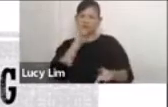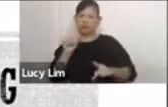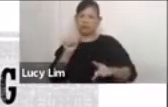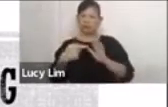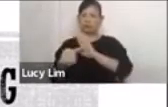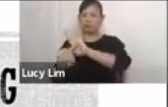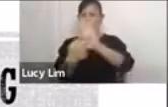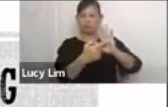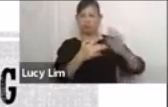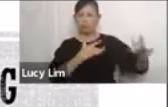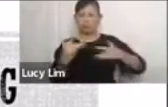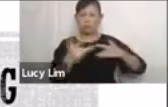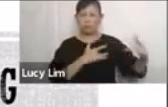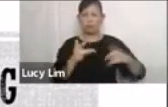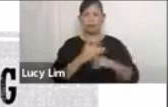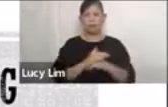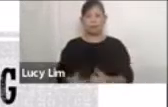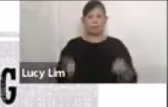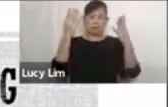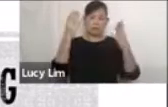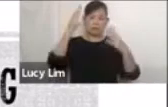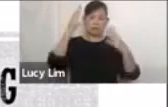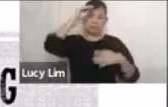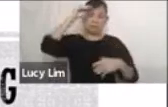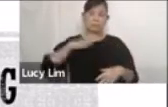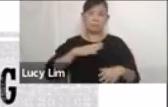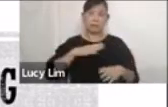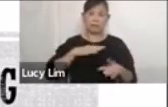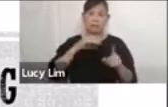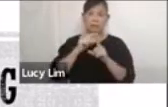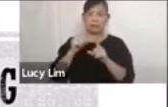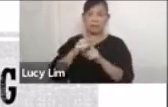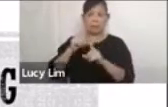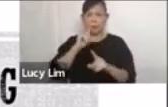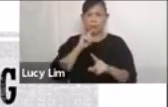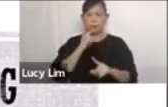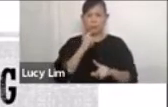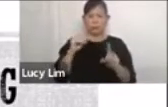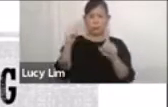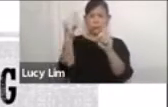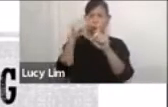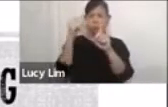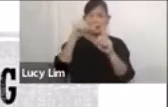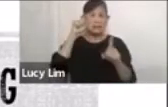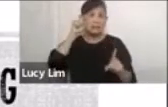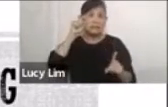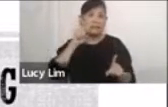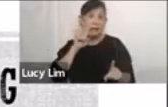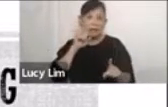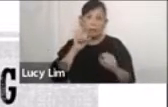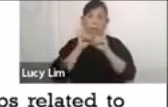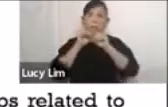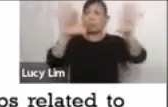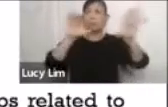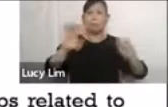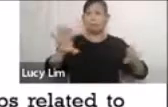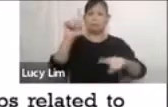male participant also shared that the word sex cannot be pronounced out loud in the society.